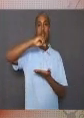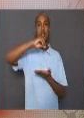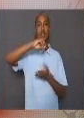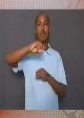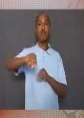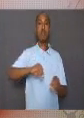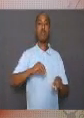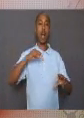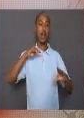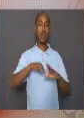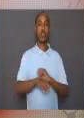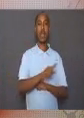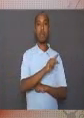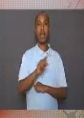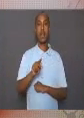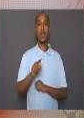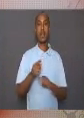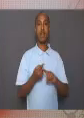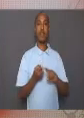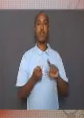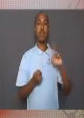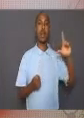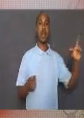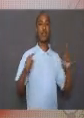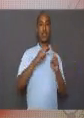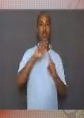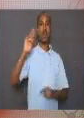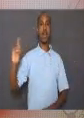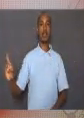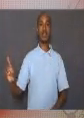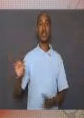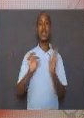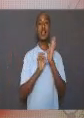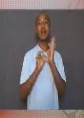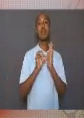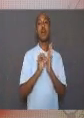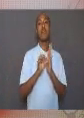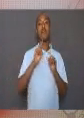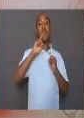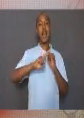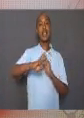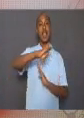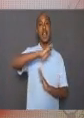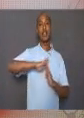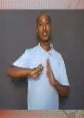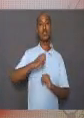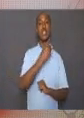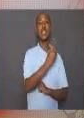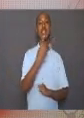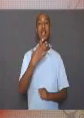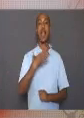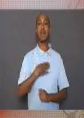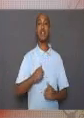move across a period from left to right, the number of valence electrons each